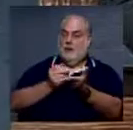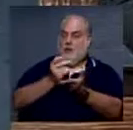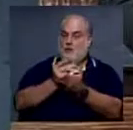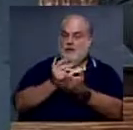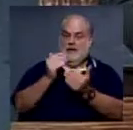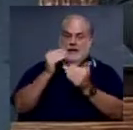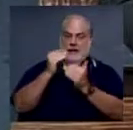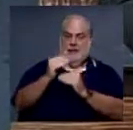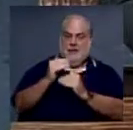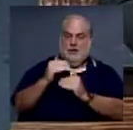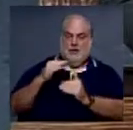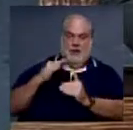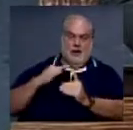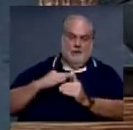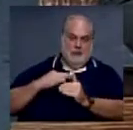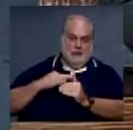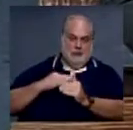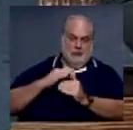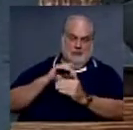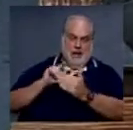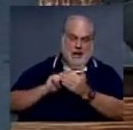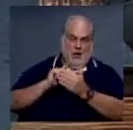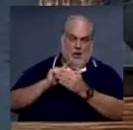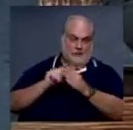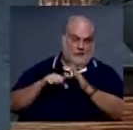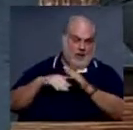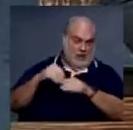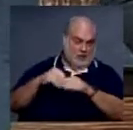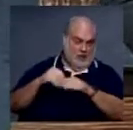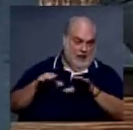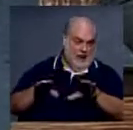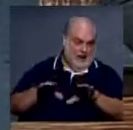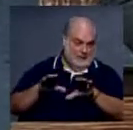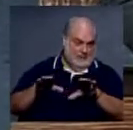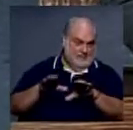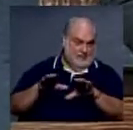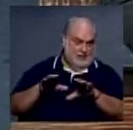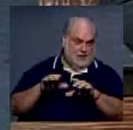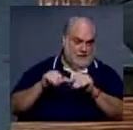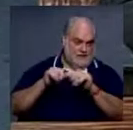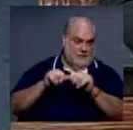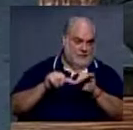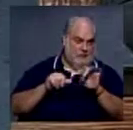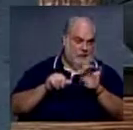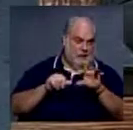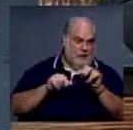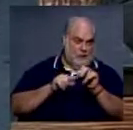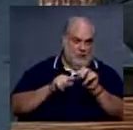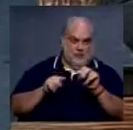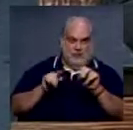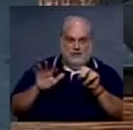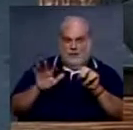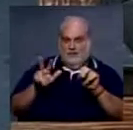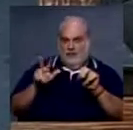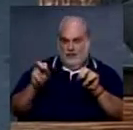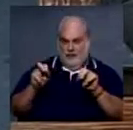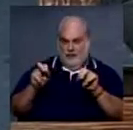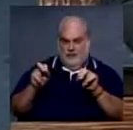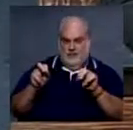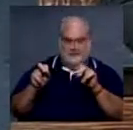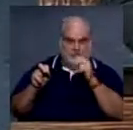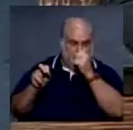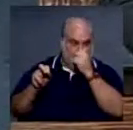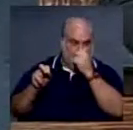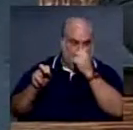limited to the application having the hours and outdoor activity to remain only from 8:30 a.m. to 5:30 p.m.